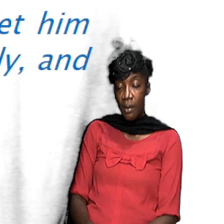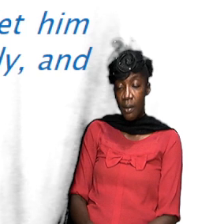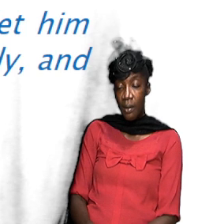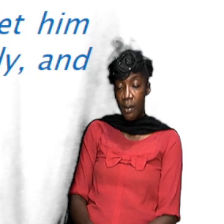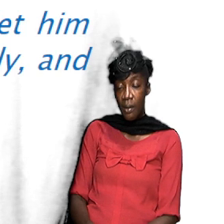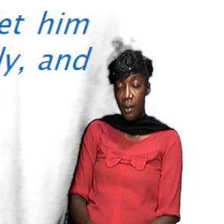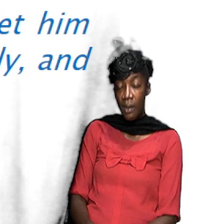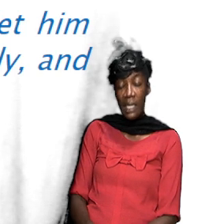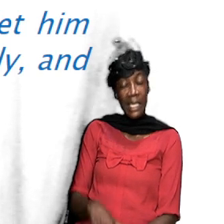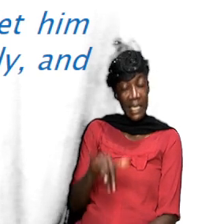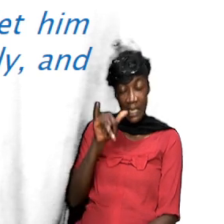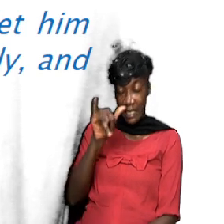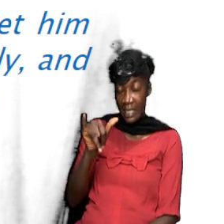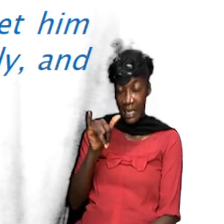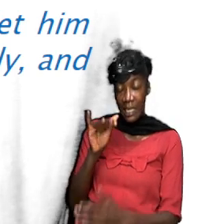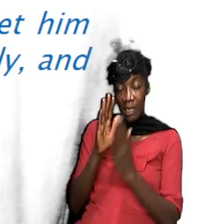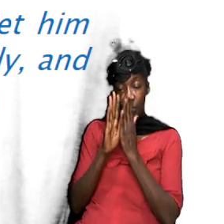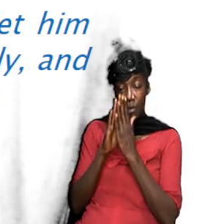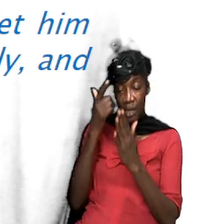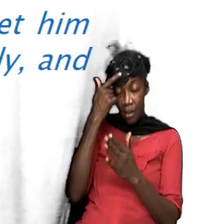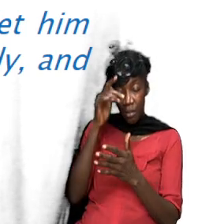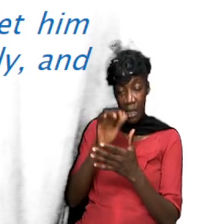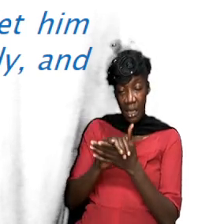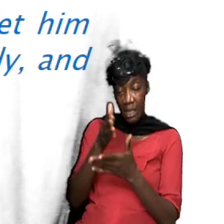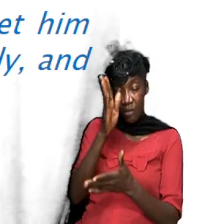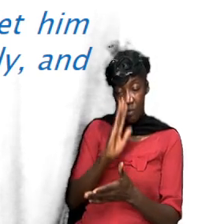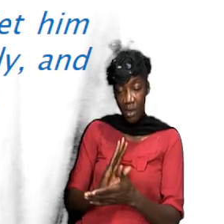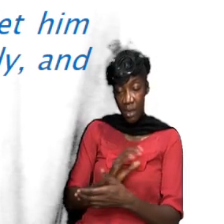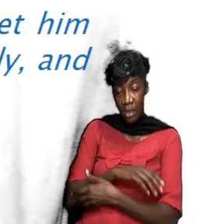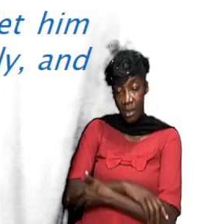We still need to pray and we still need to believe God.